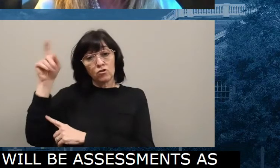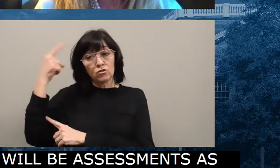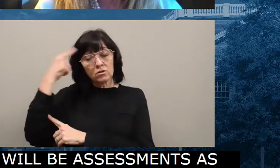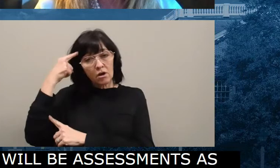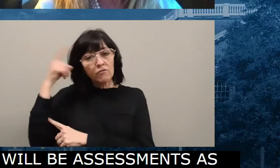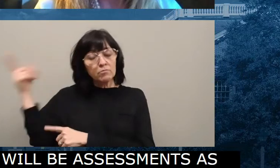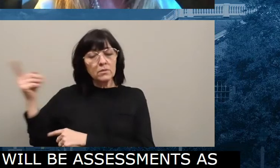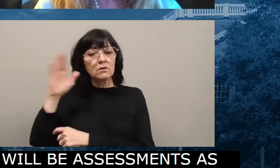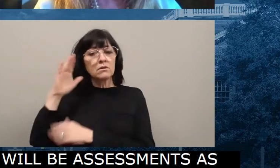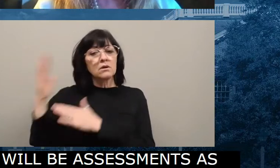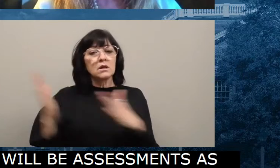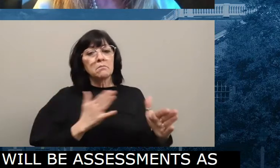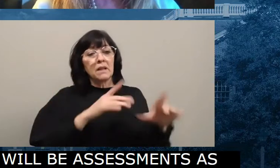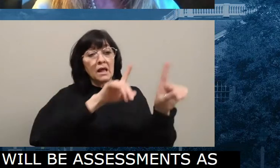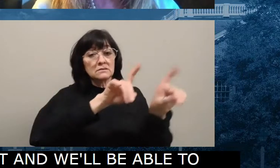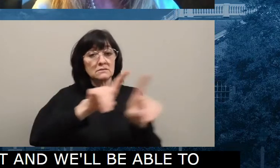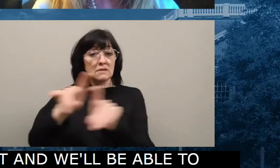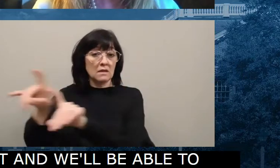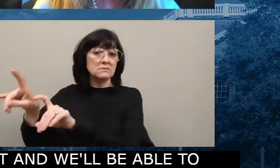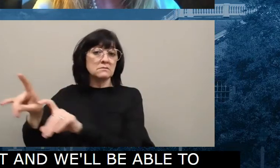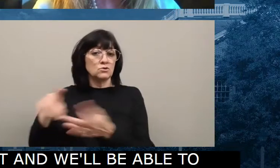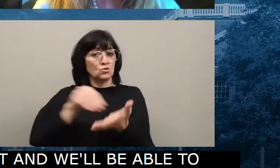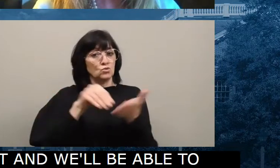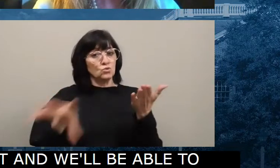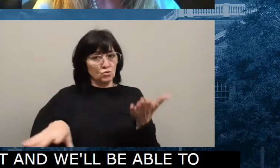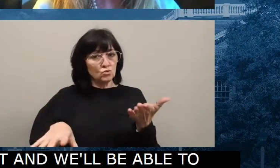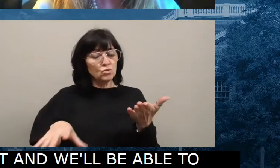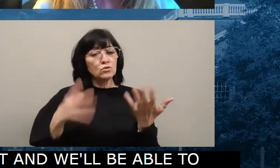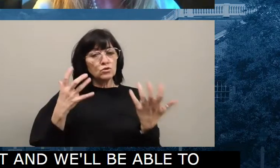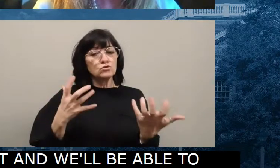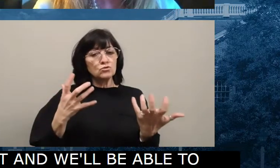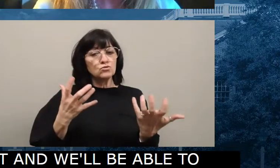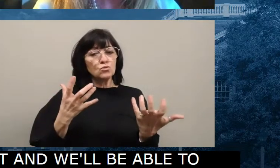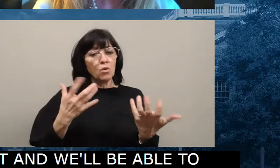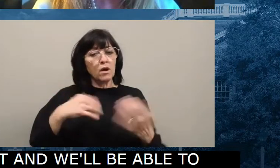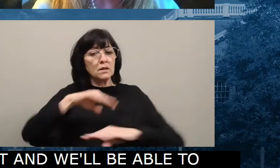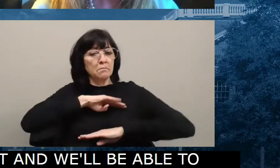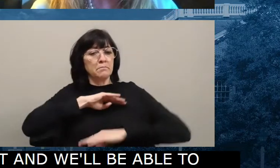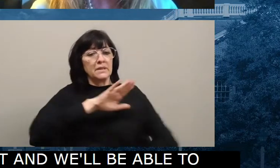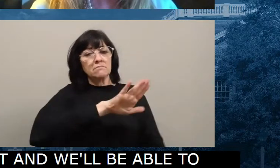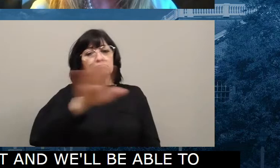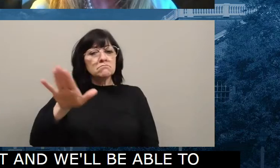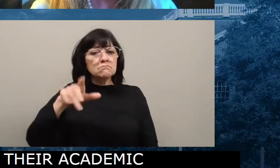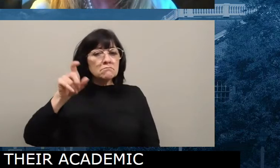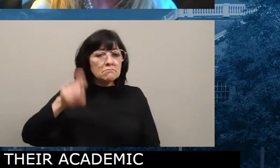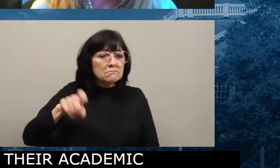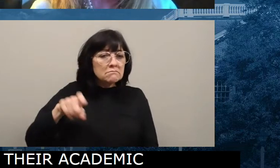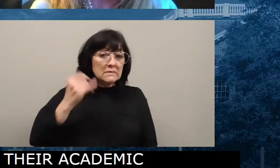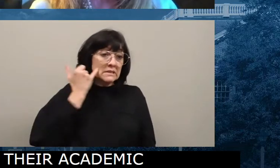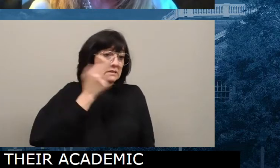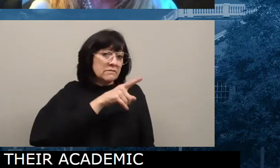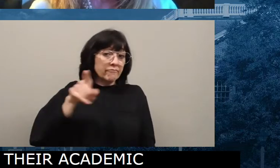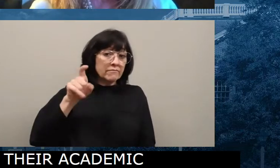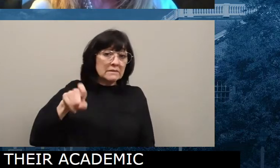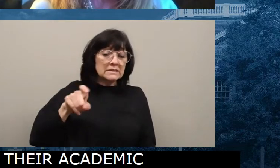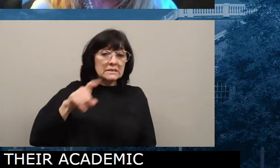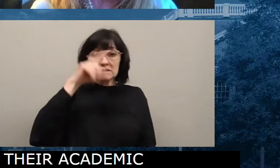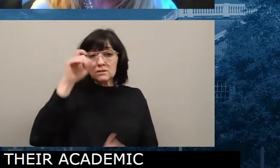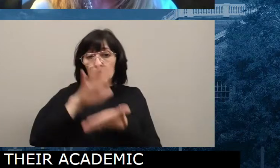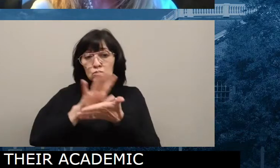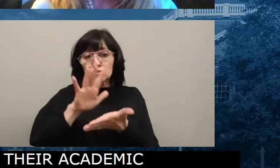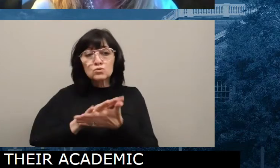their academic progression so that we can meet their needs during summer school and extra time next